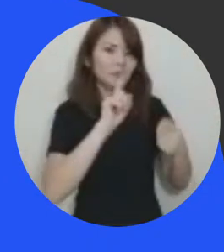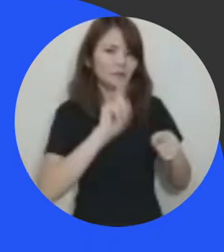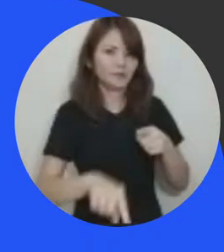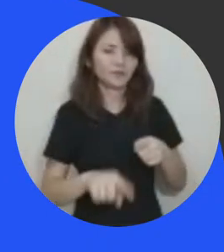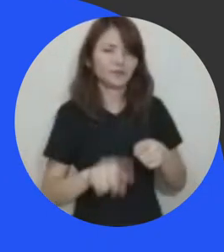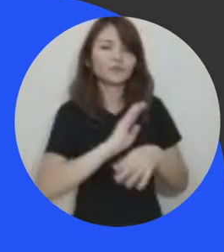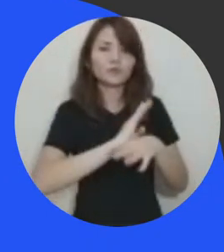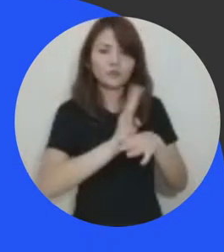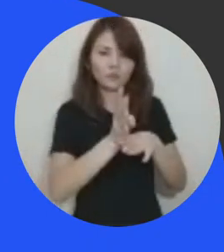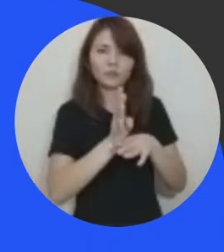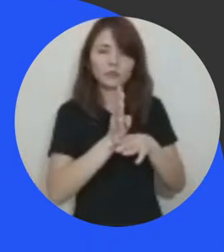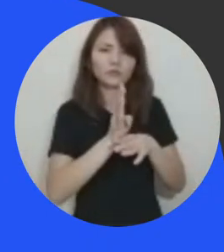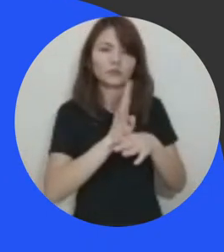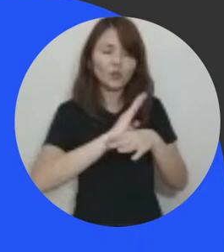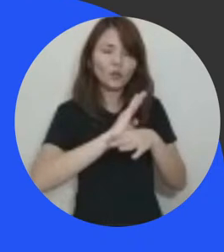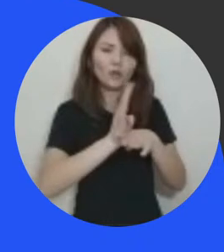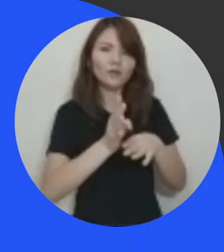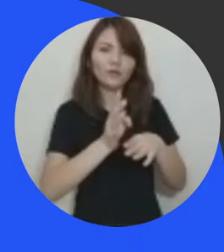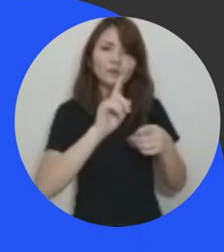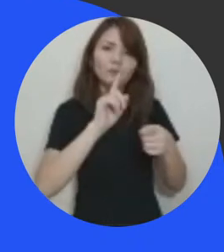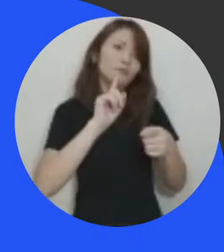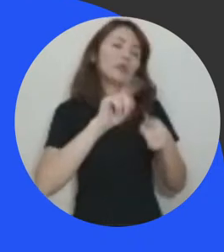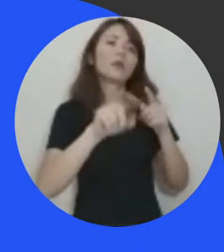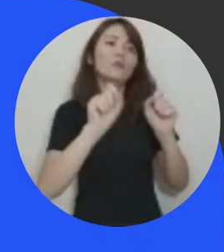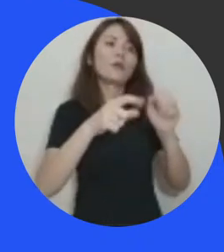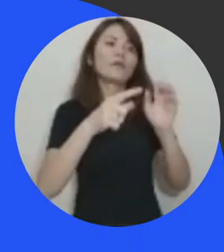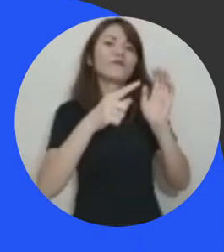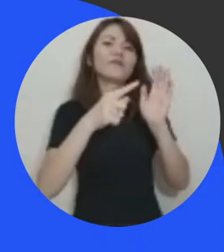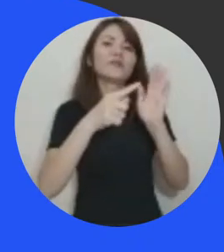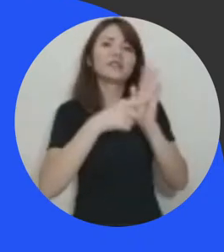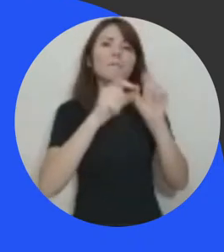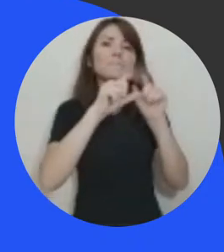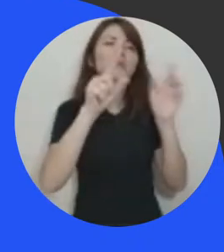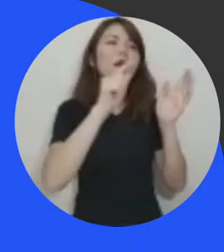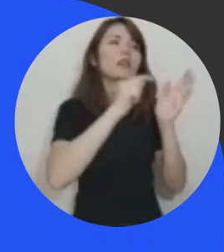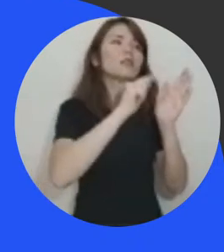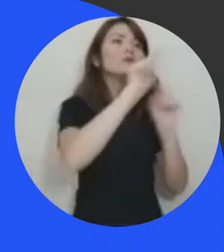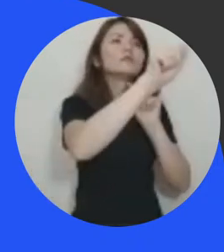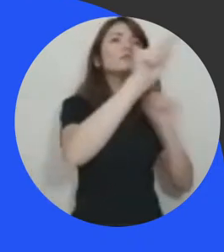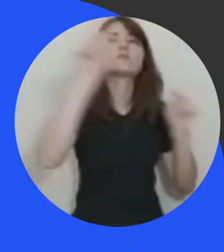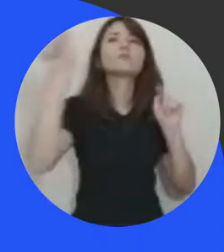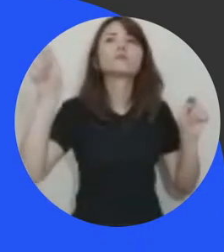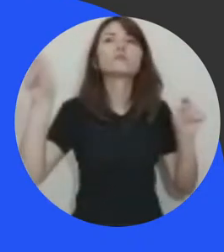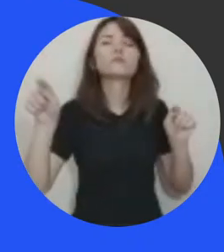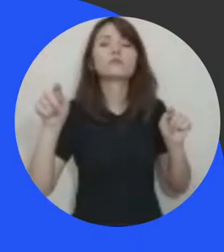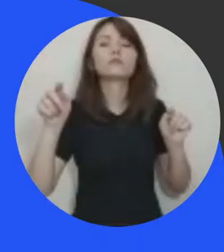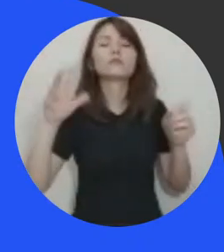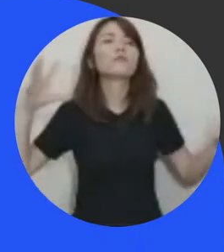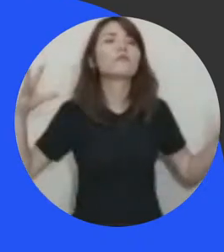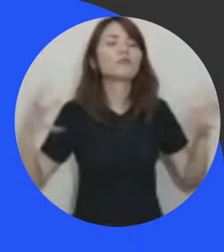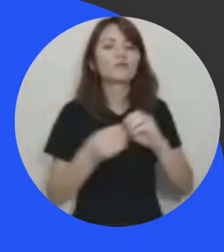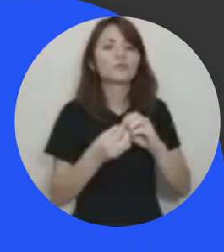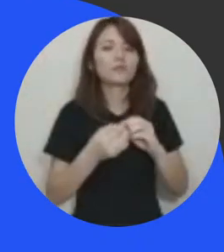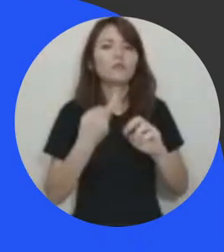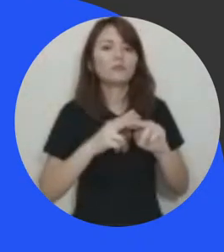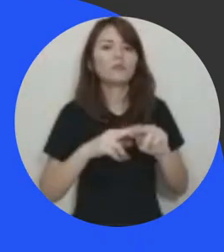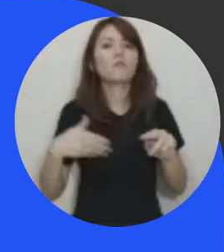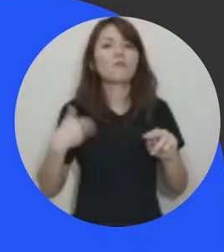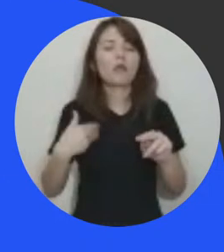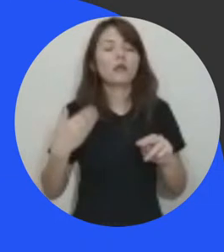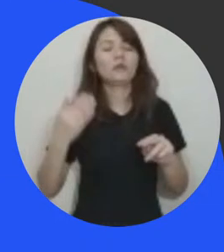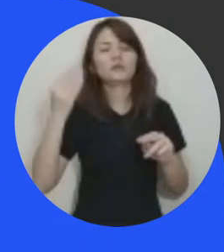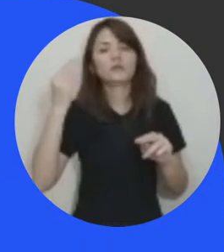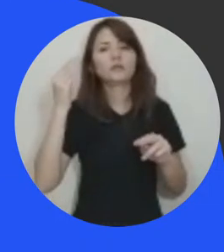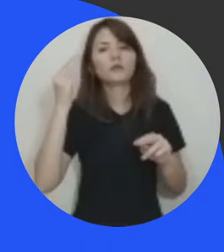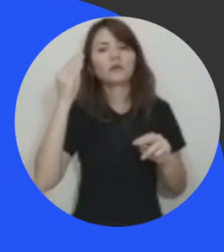hospital. And so this gave us a really useful way to identify rapidly if we had cases in